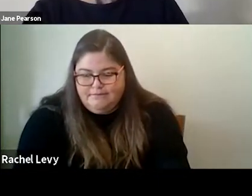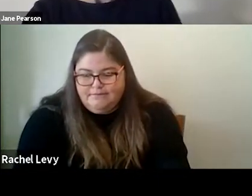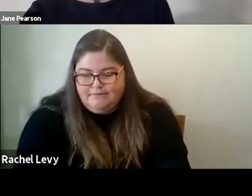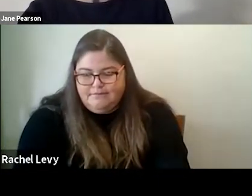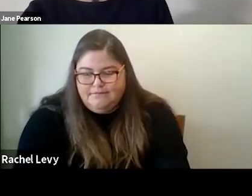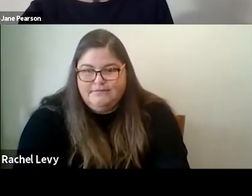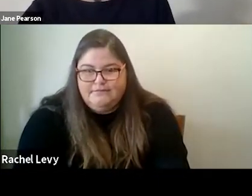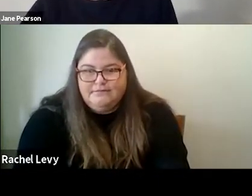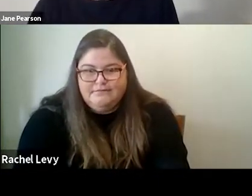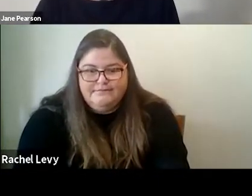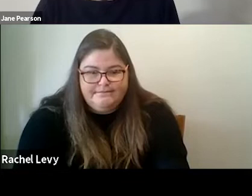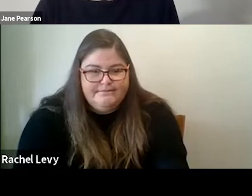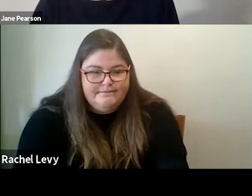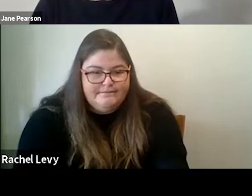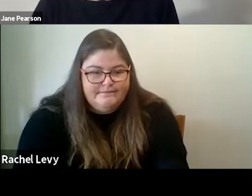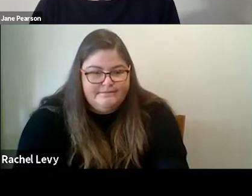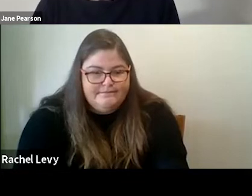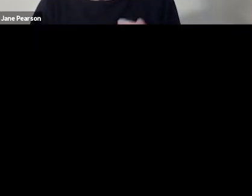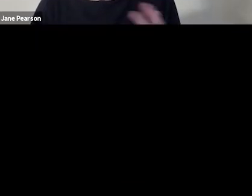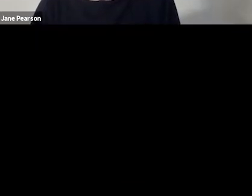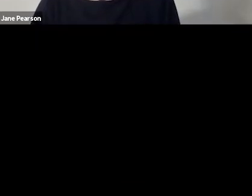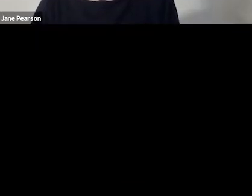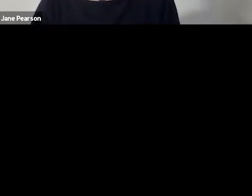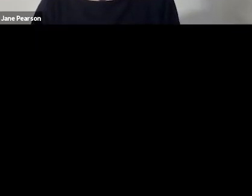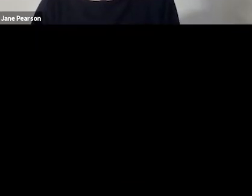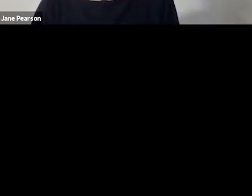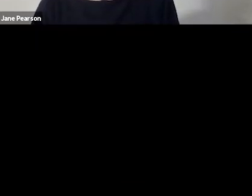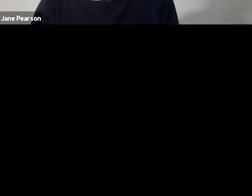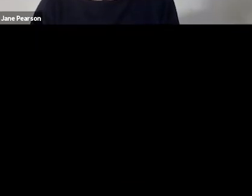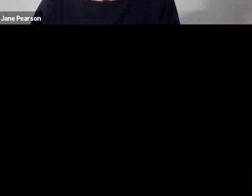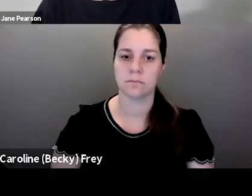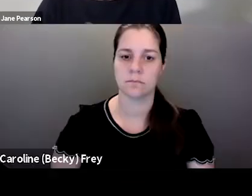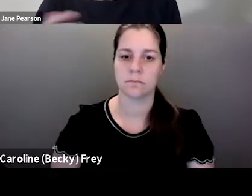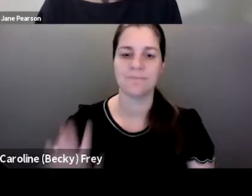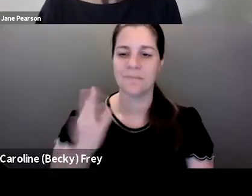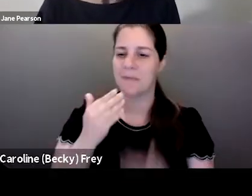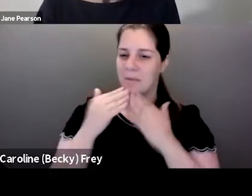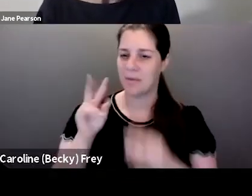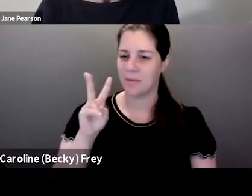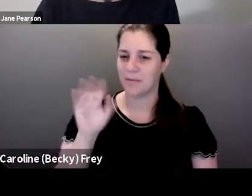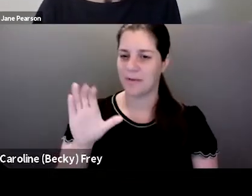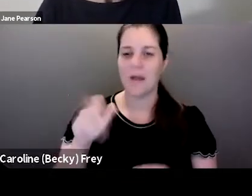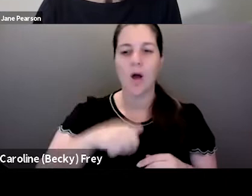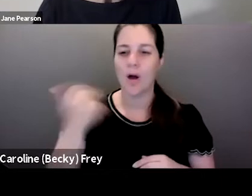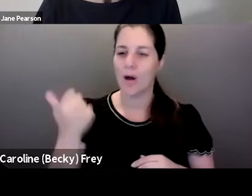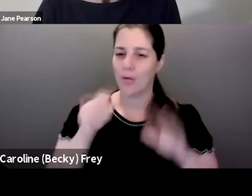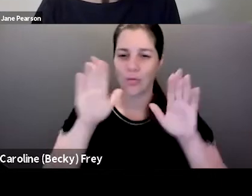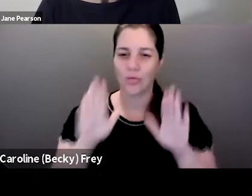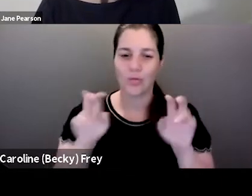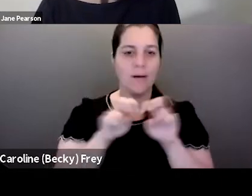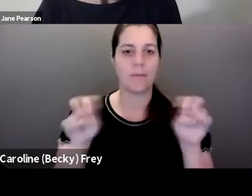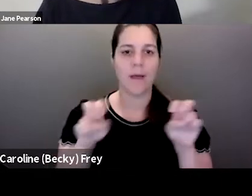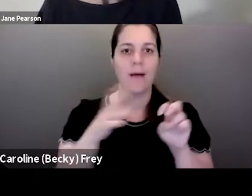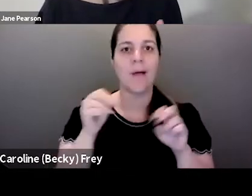Another great panel, of course, and the efforts to describe the huge need for this,